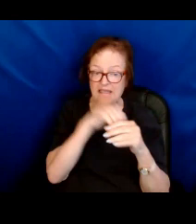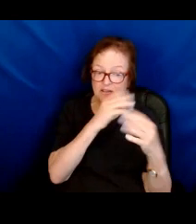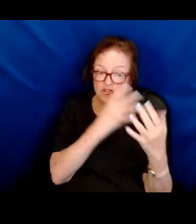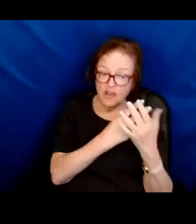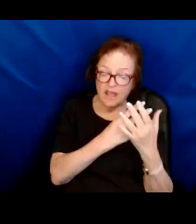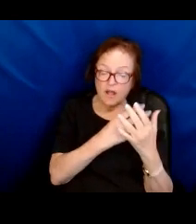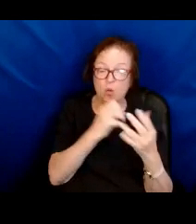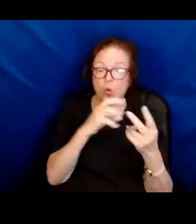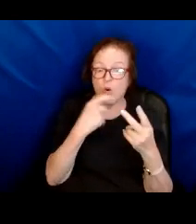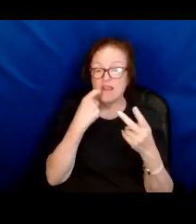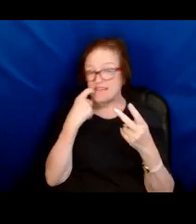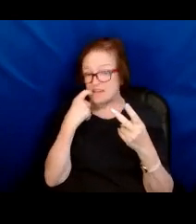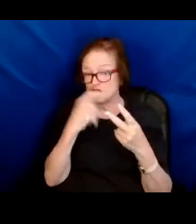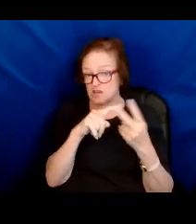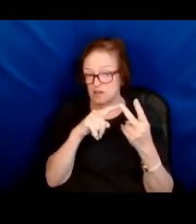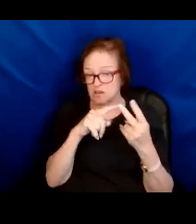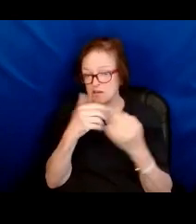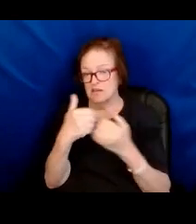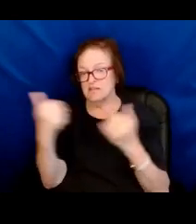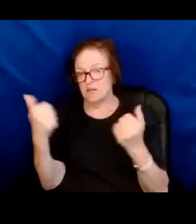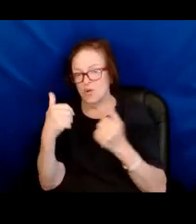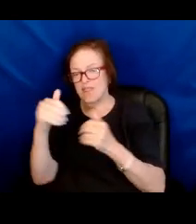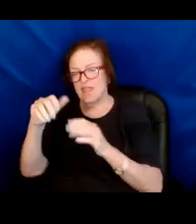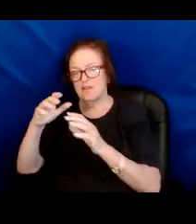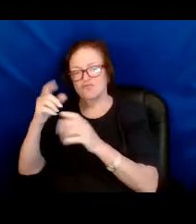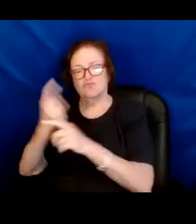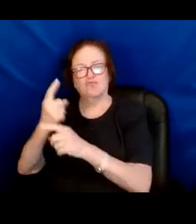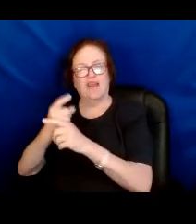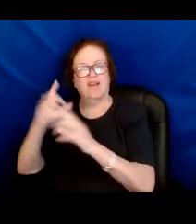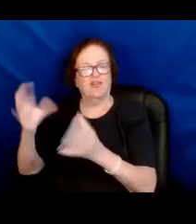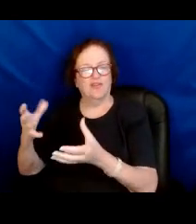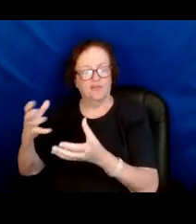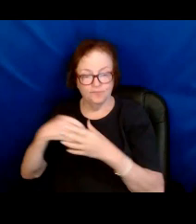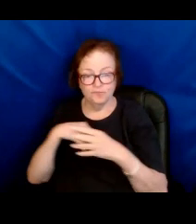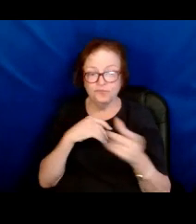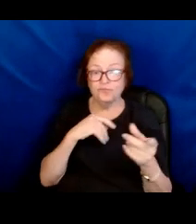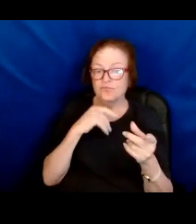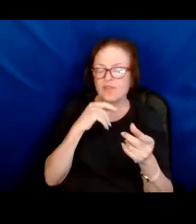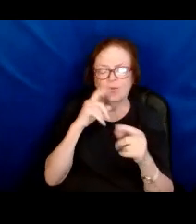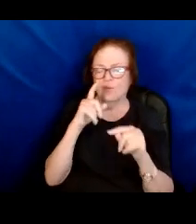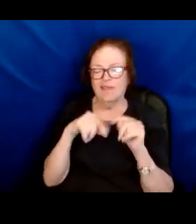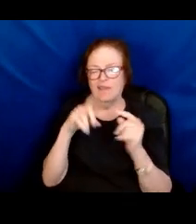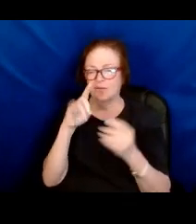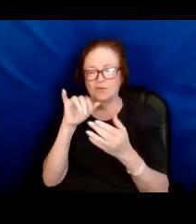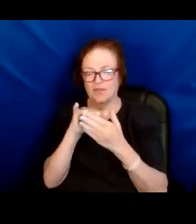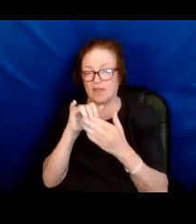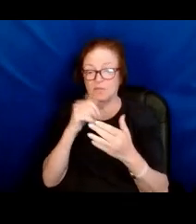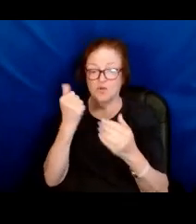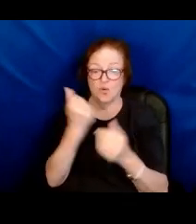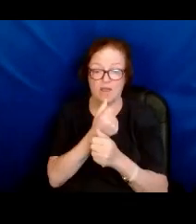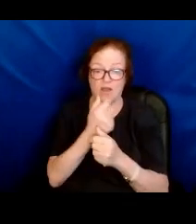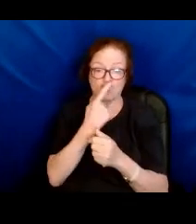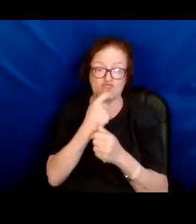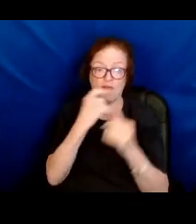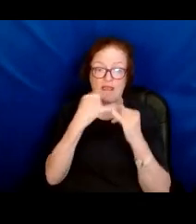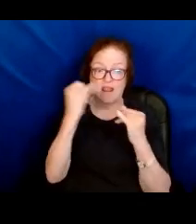That data doesn't exist. So again, that red line is everybody in jail, whether they had a